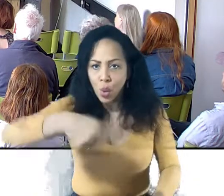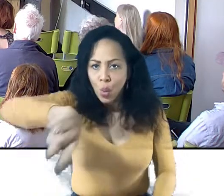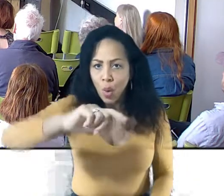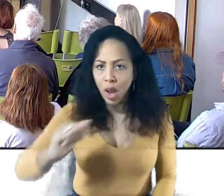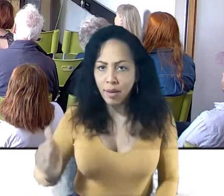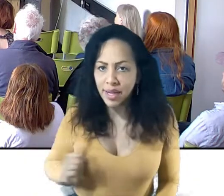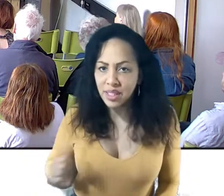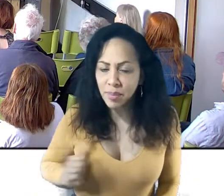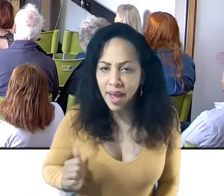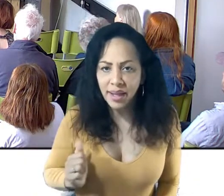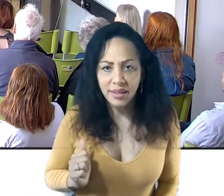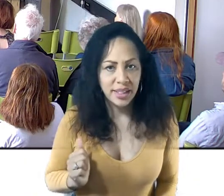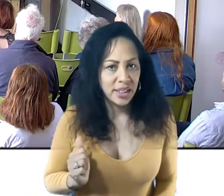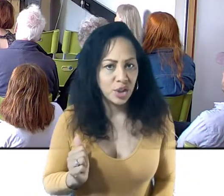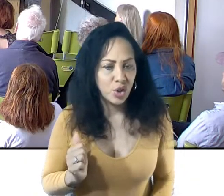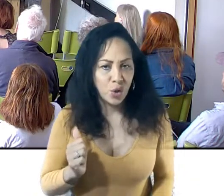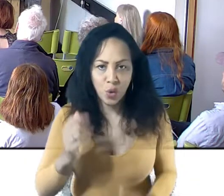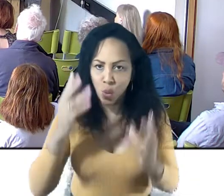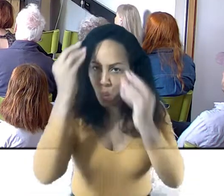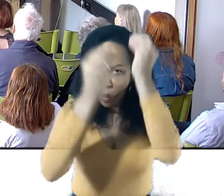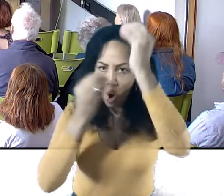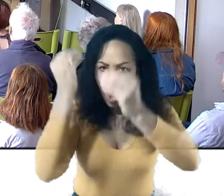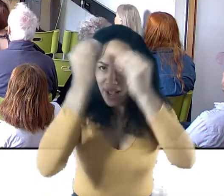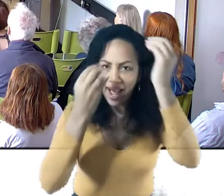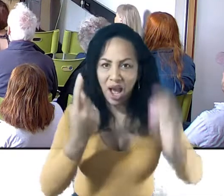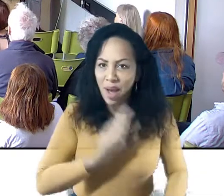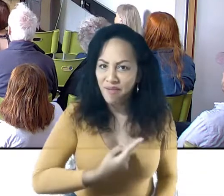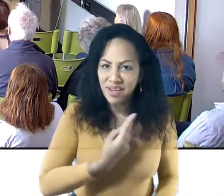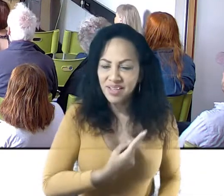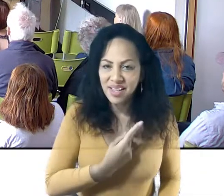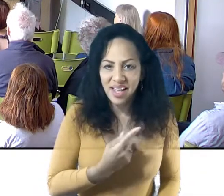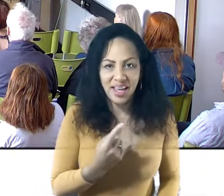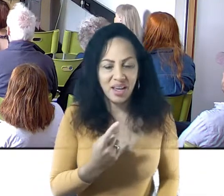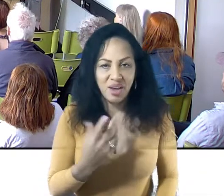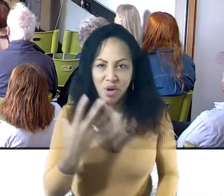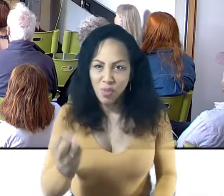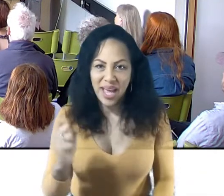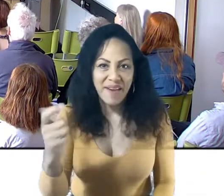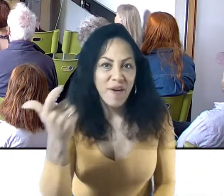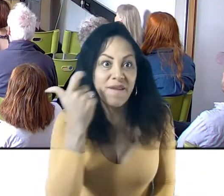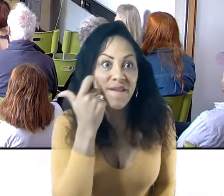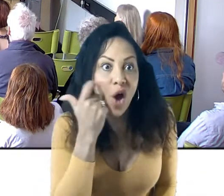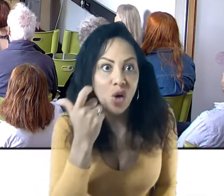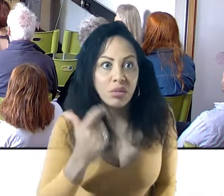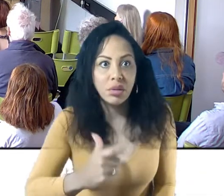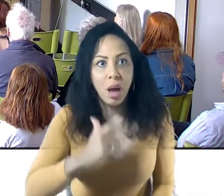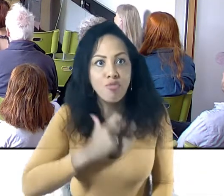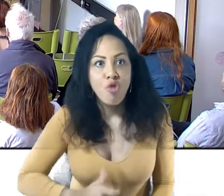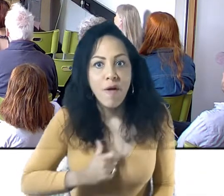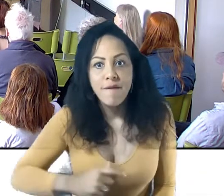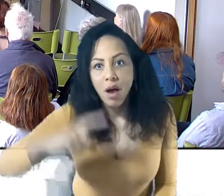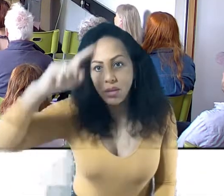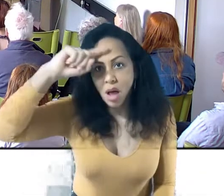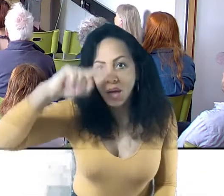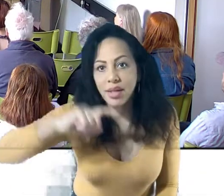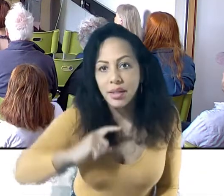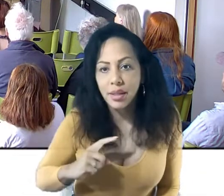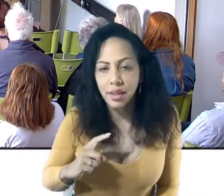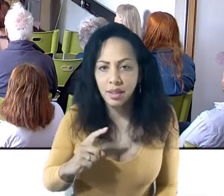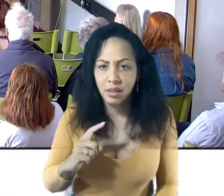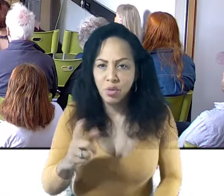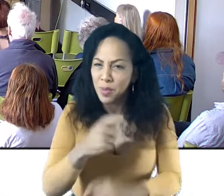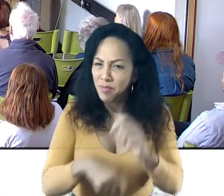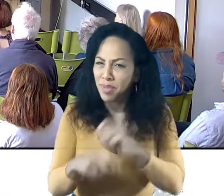figure everything out. We've got our phones and our profiles and our identity, and we're so removed. And in